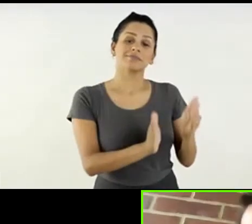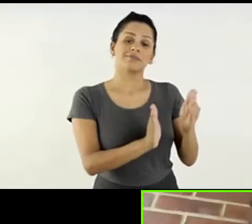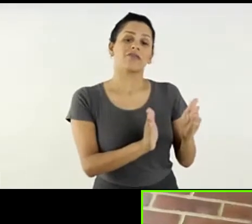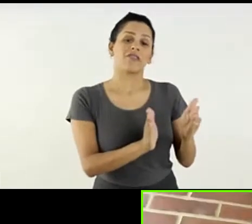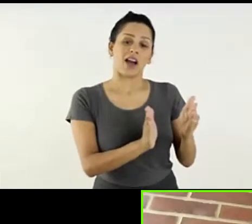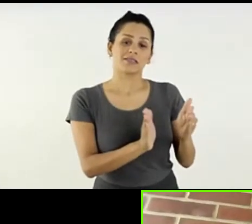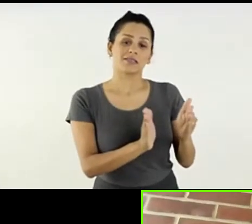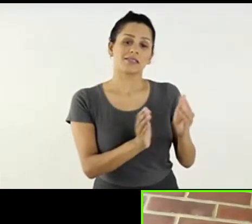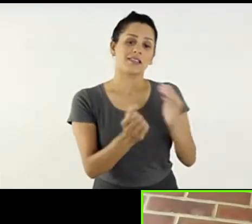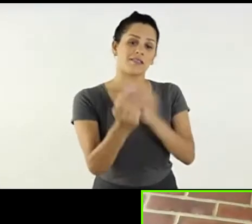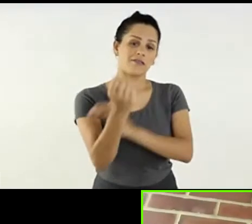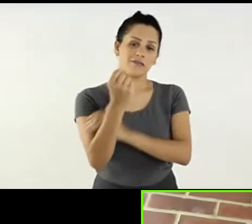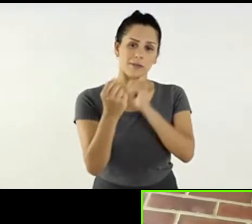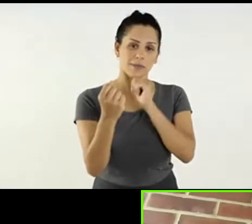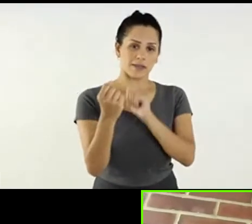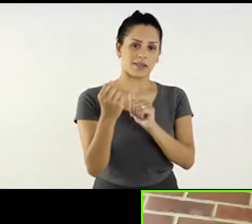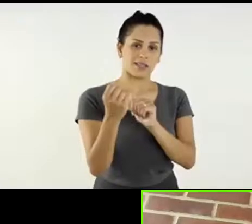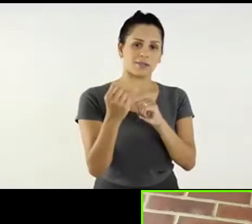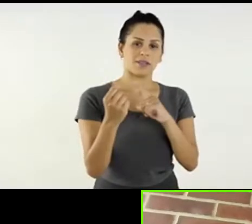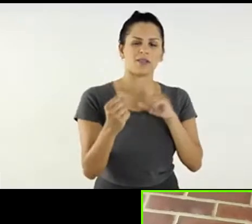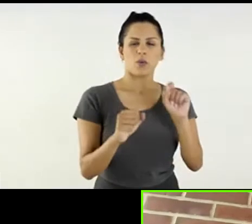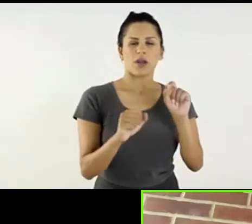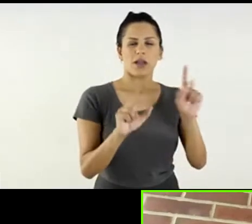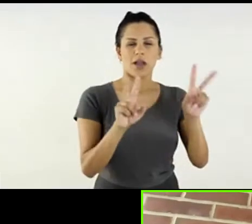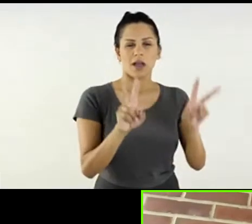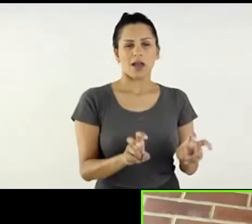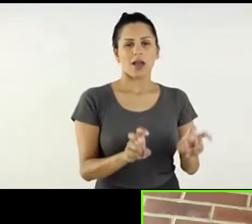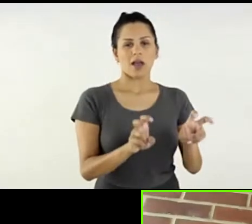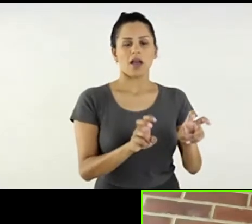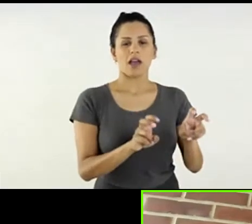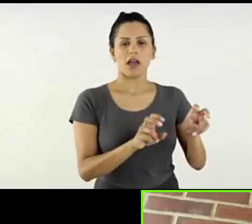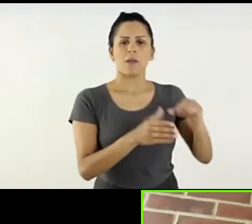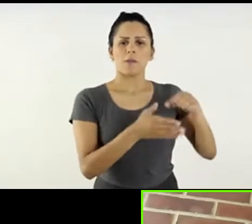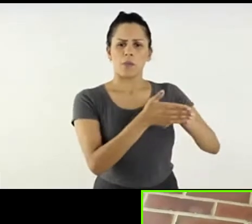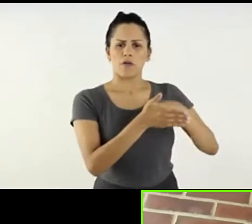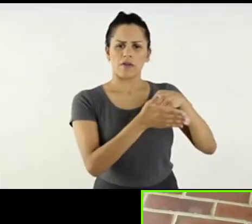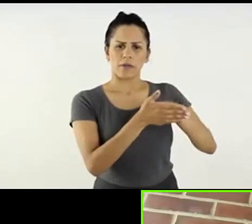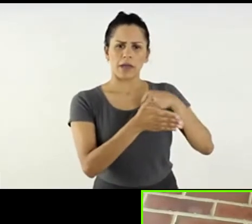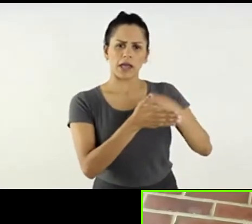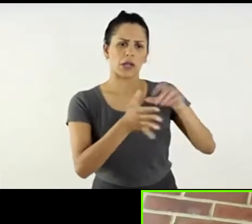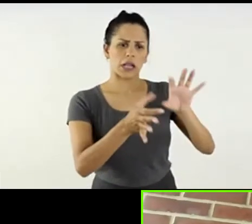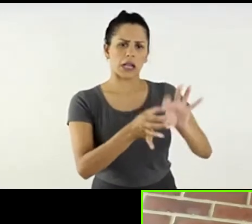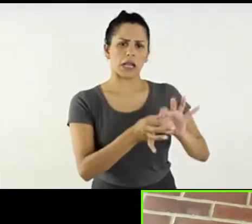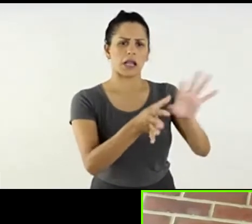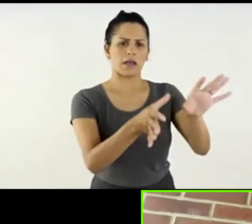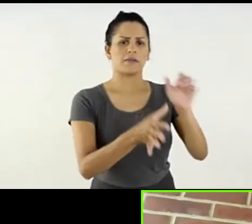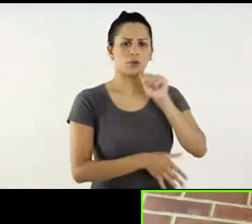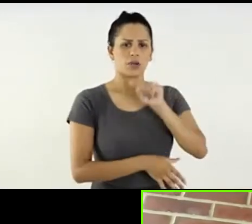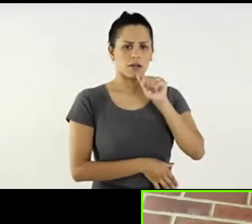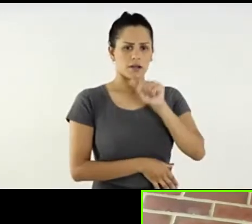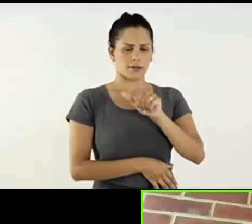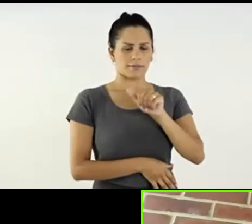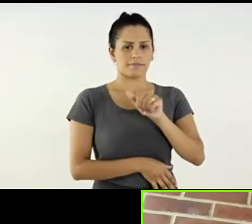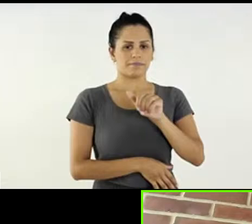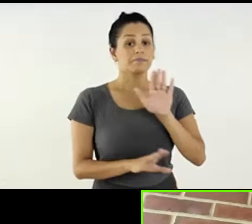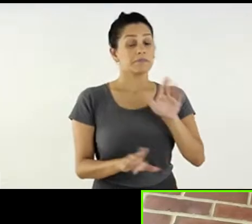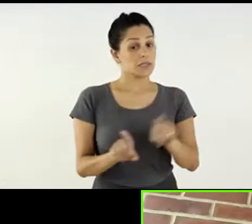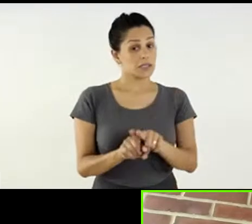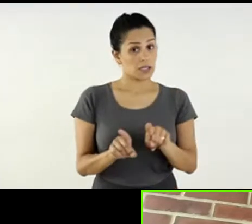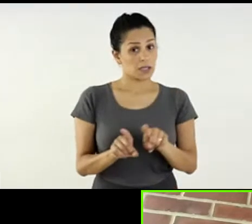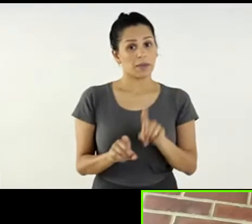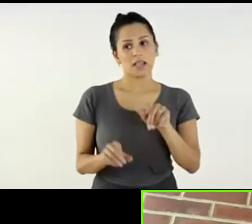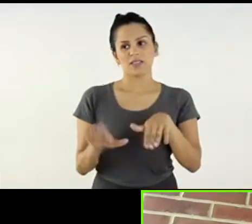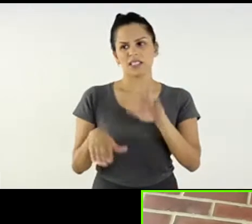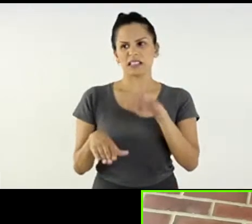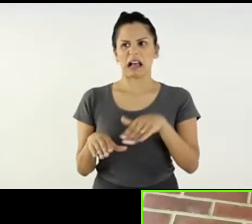end, to sort of dismiss it as being too essentialist or sort of not meeting